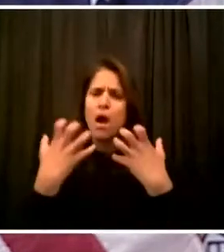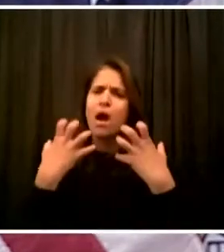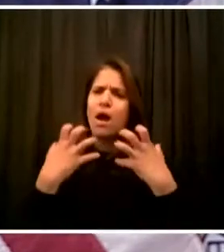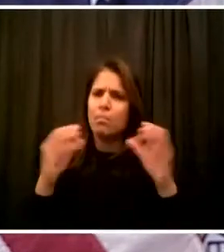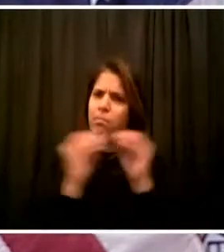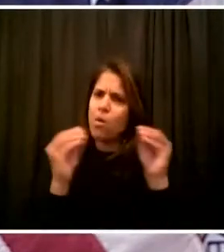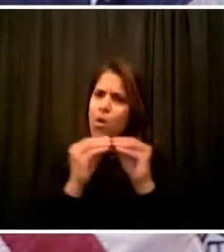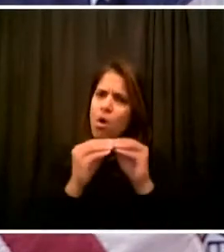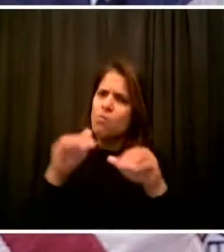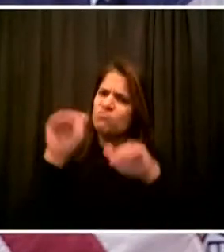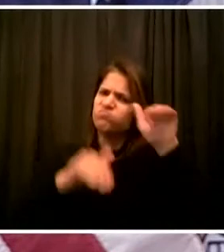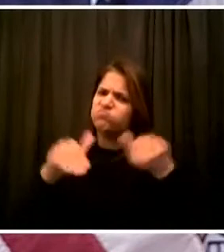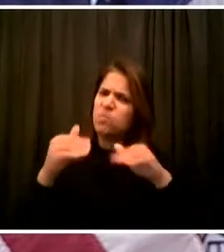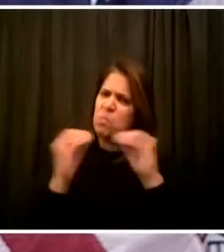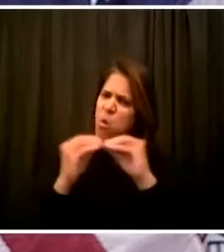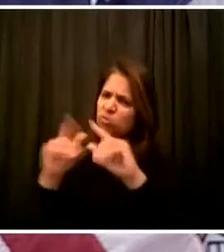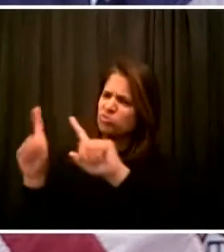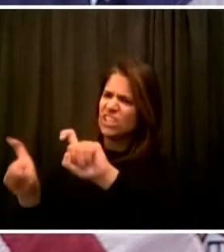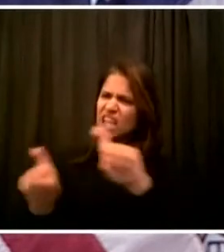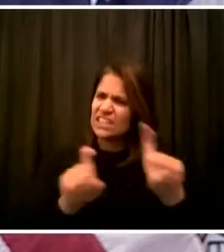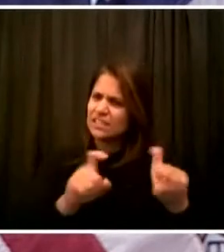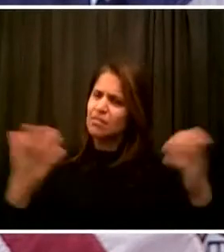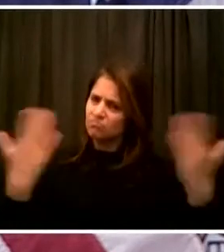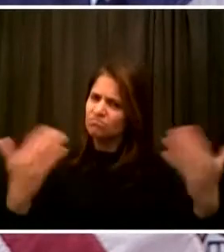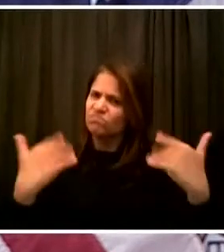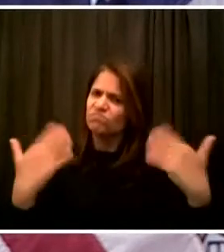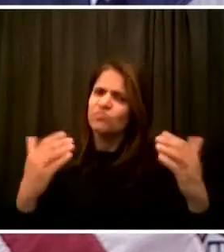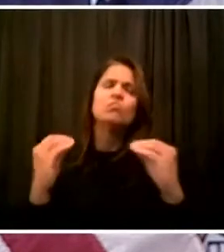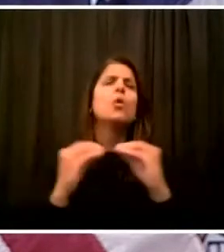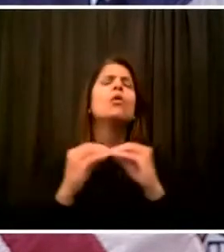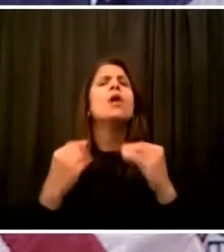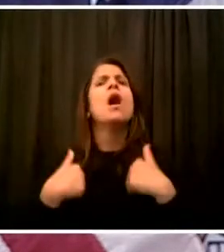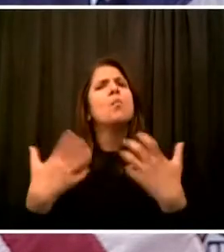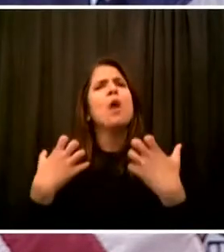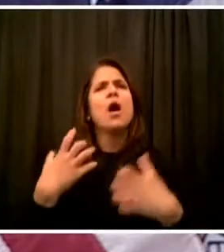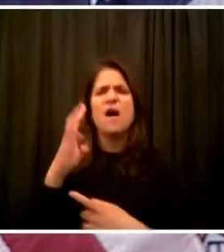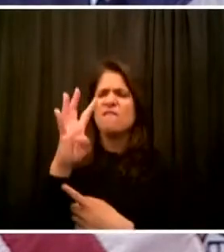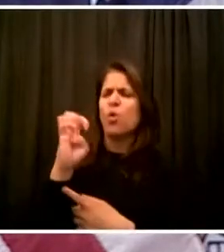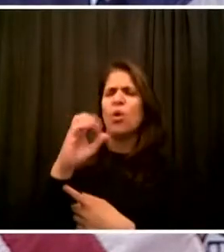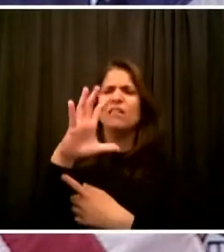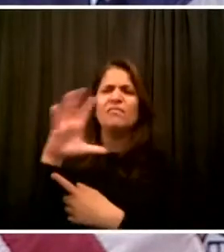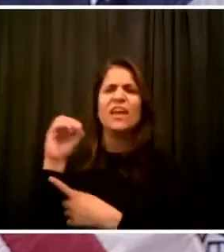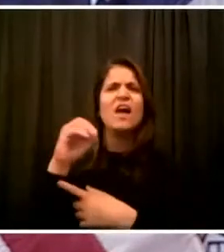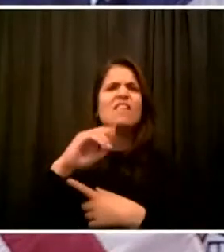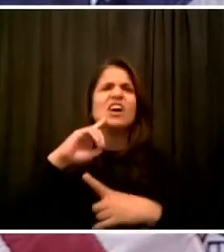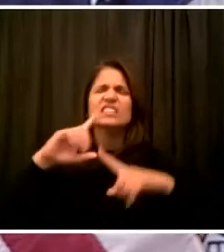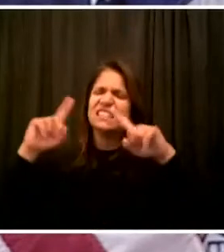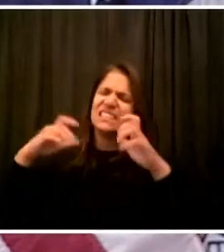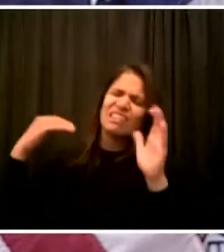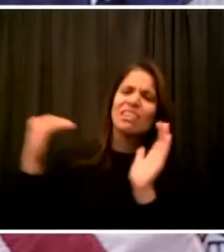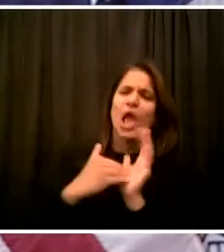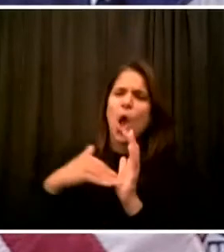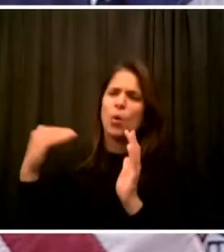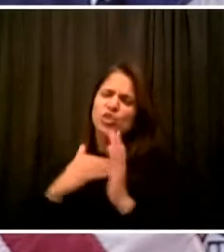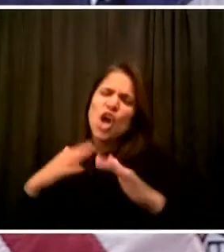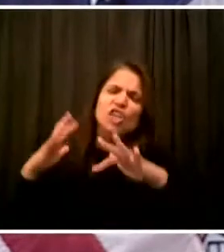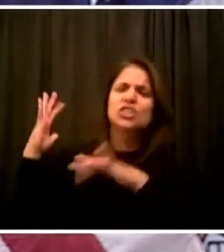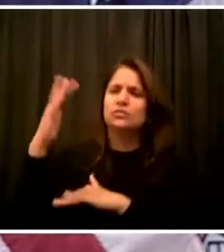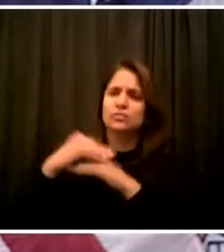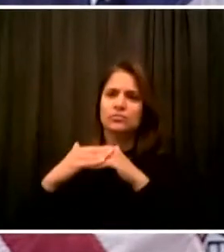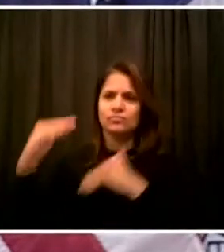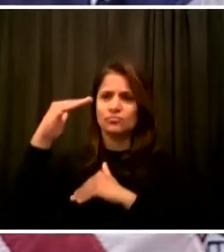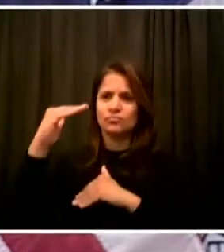of thousands a day. We've talked about by May 25th, 20,000 a day. We've talked about later in the summer getting to 50,000 a day. If I had my druthers, we'd